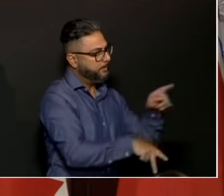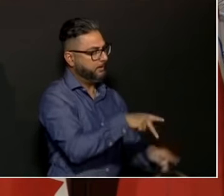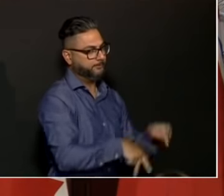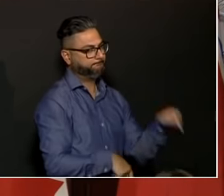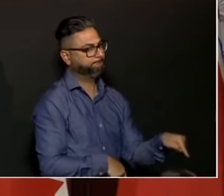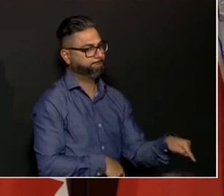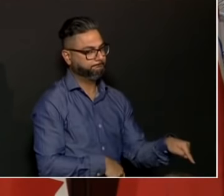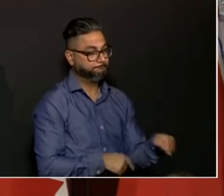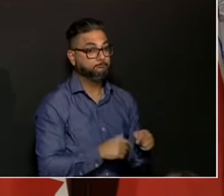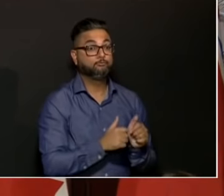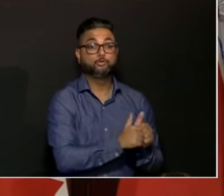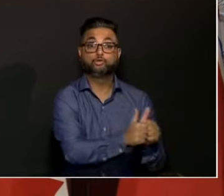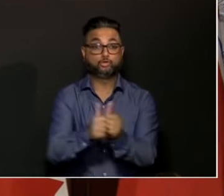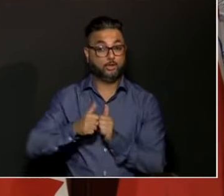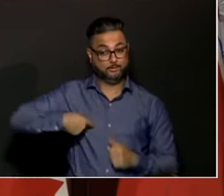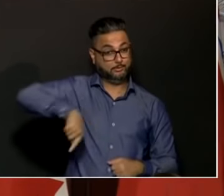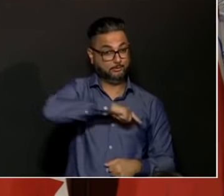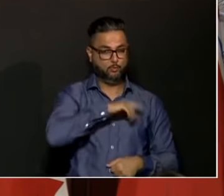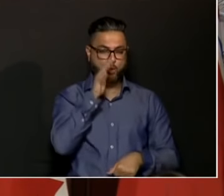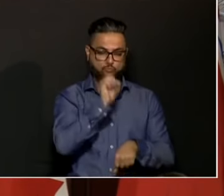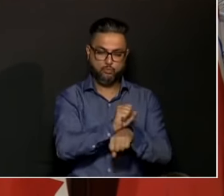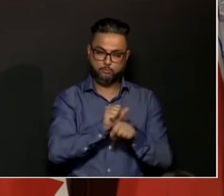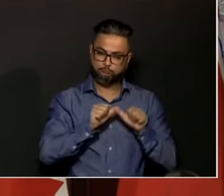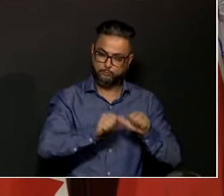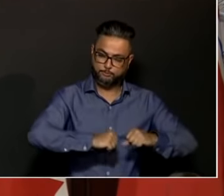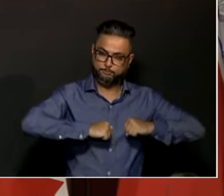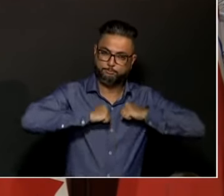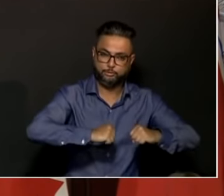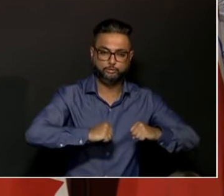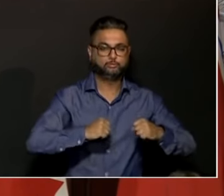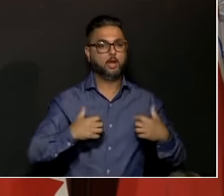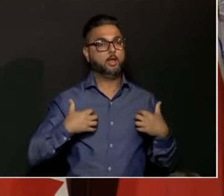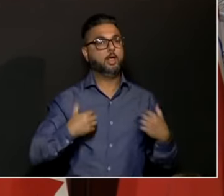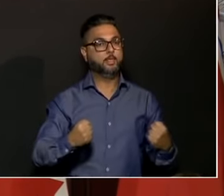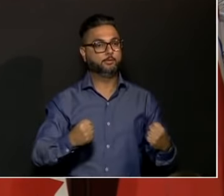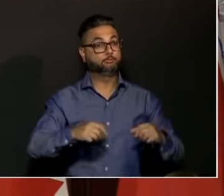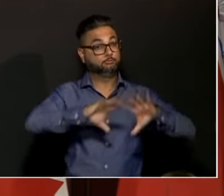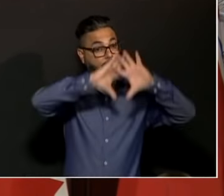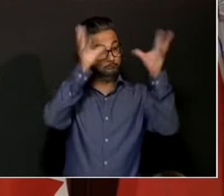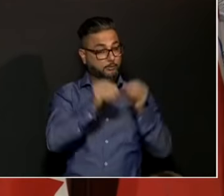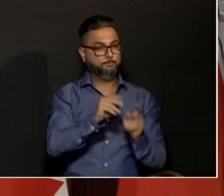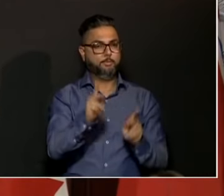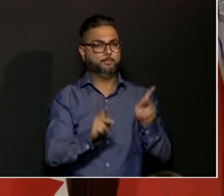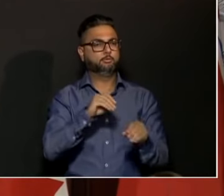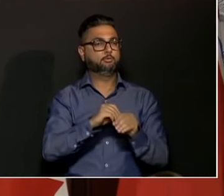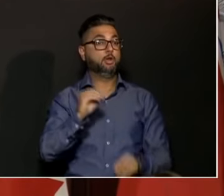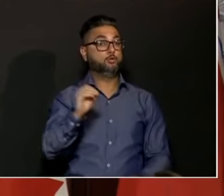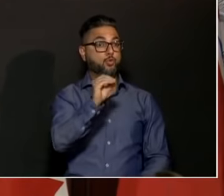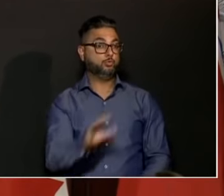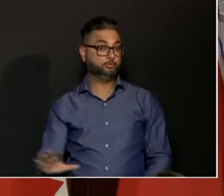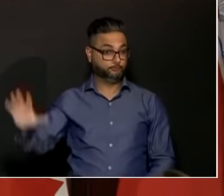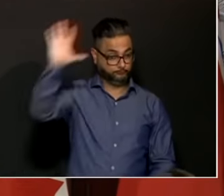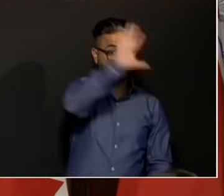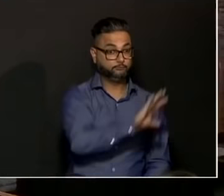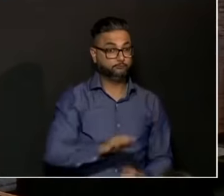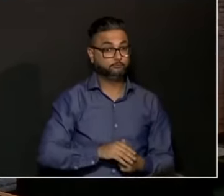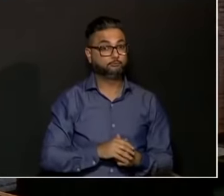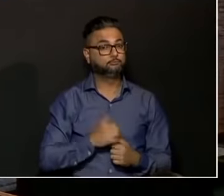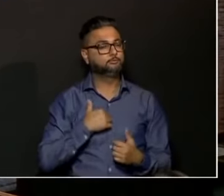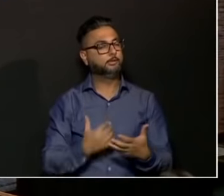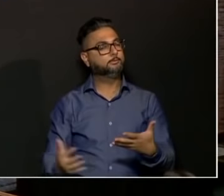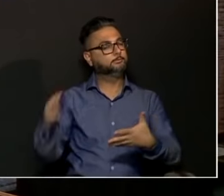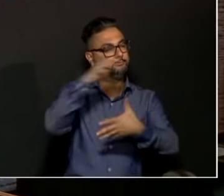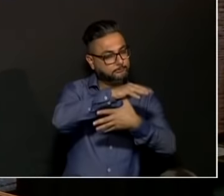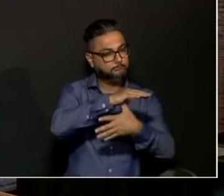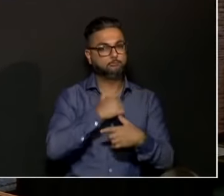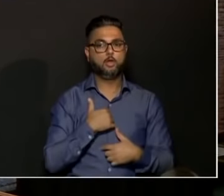to protect the health and well-being of all Ontarians. That is our top priority. Thank you. Okay,